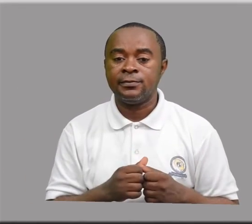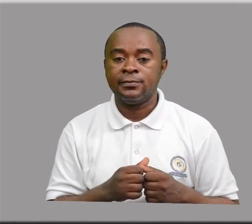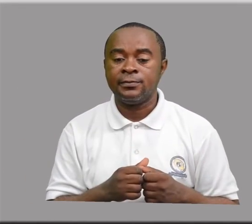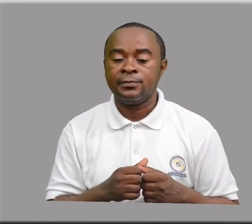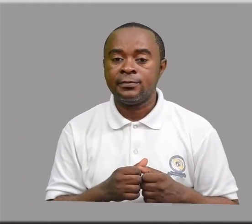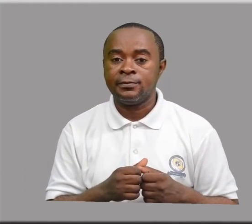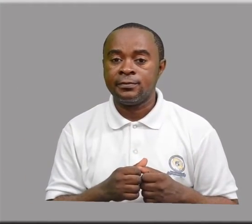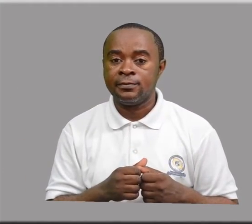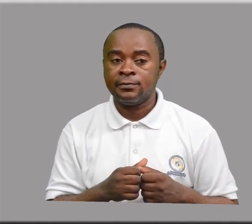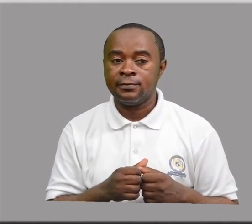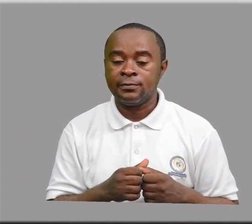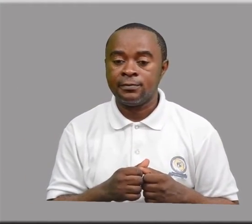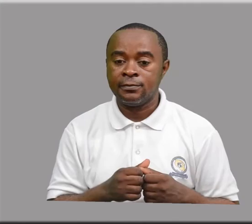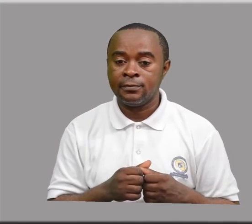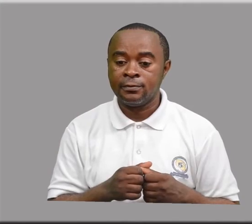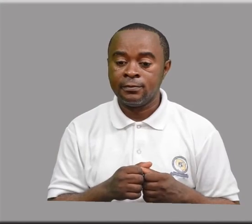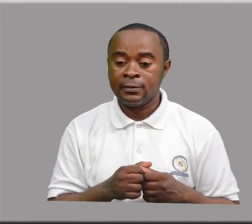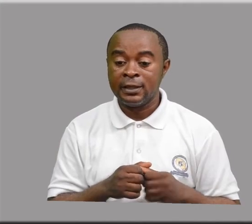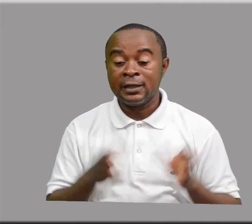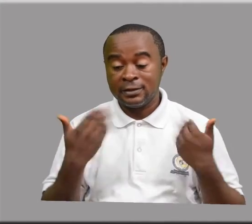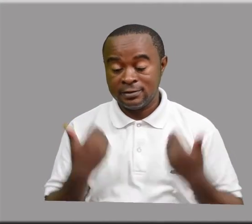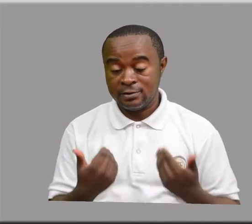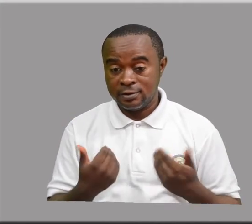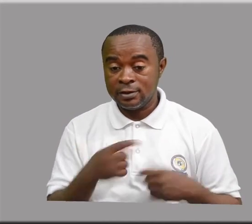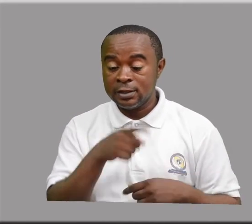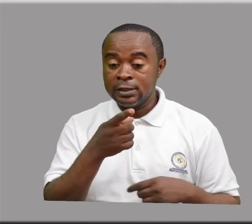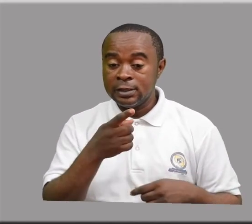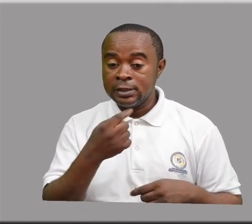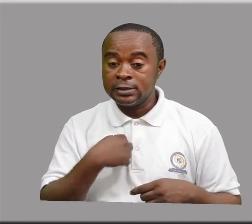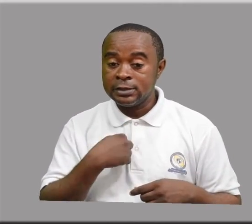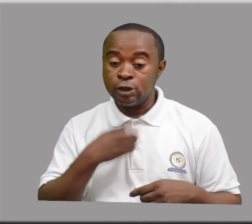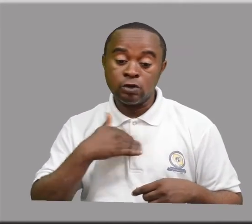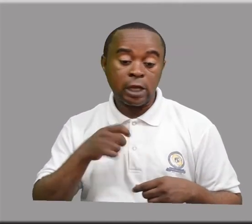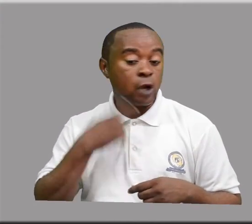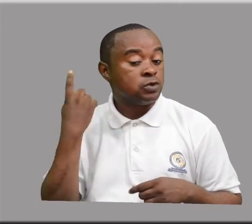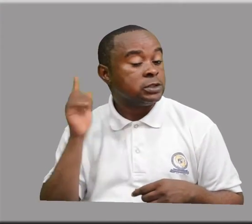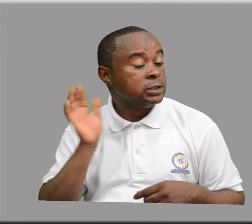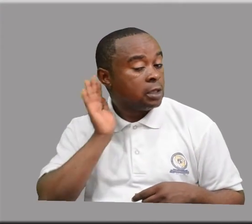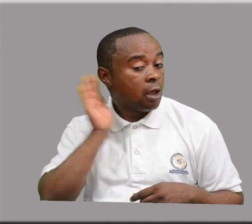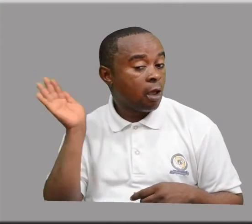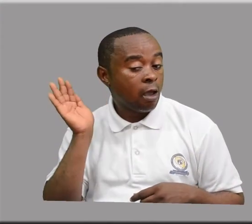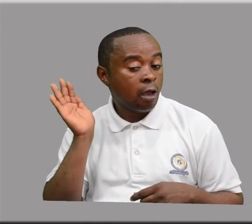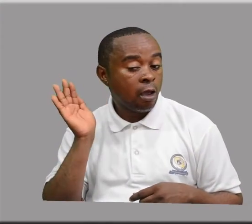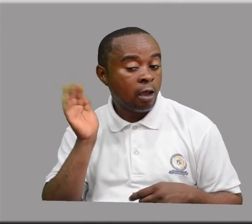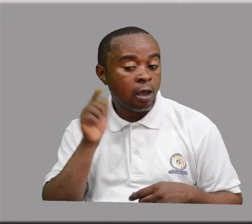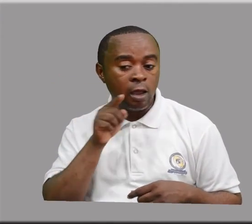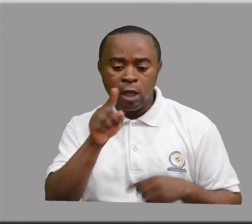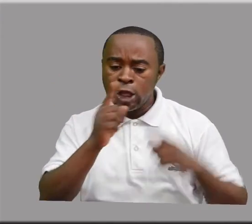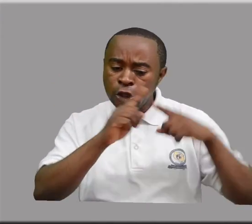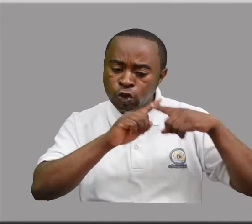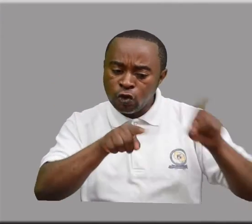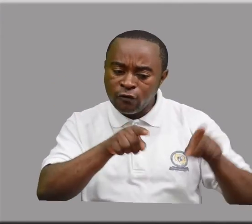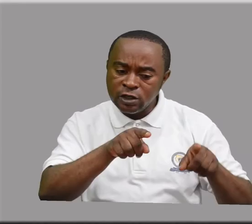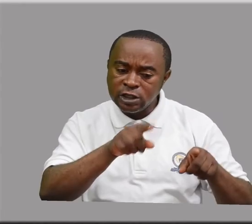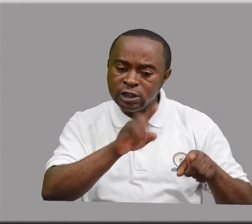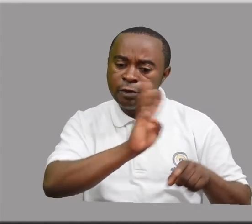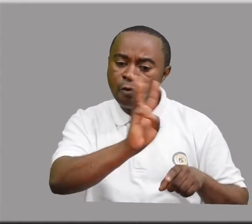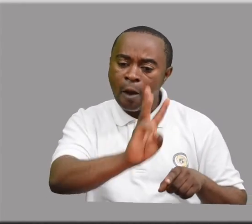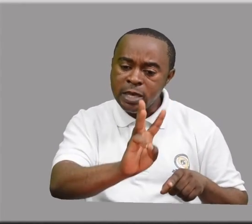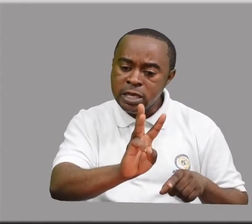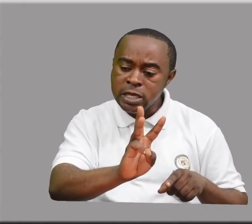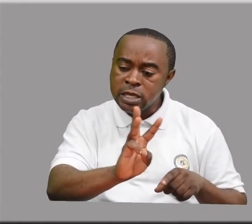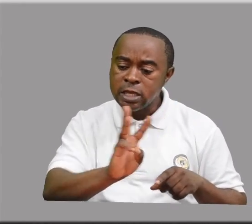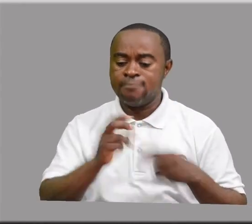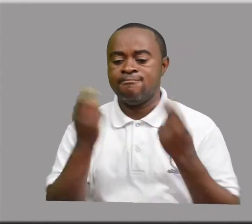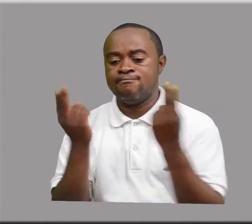related, or is it different? And of course, we want to hear your voice. How different, and what do you think? Why